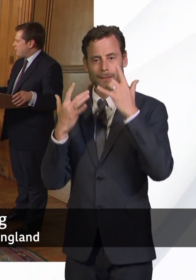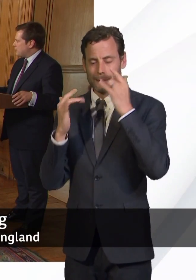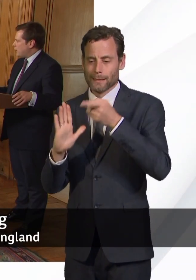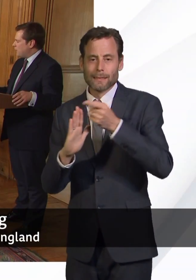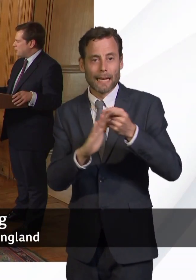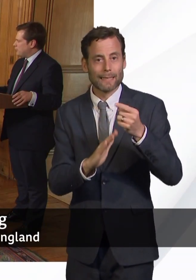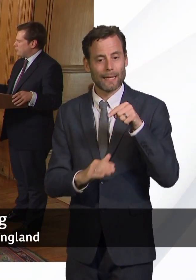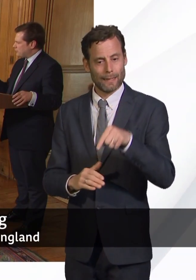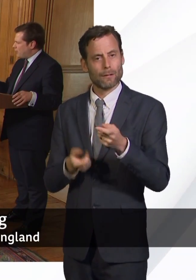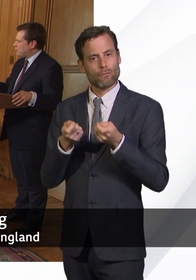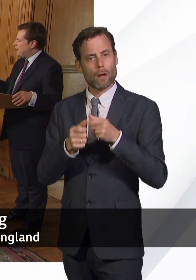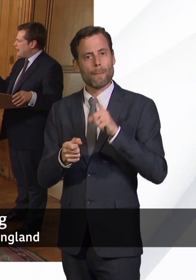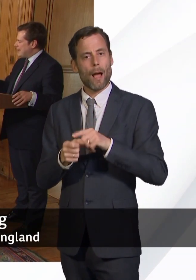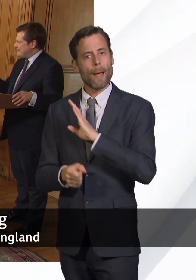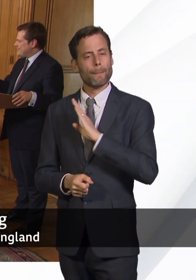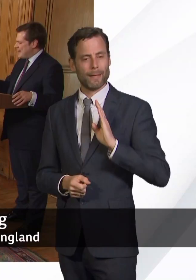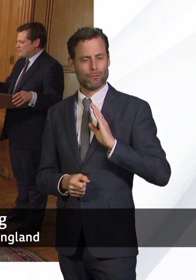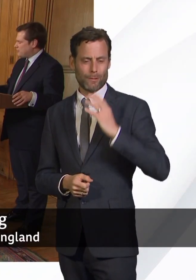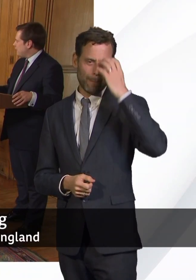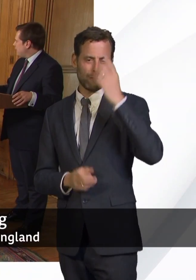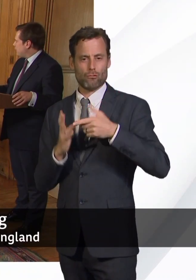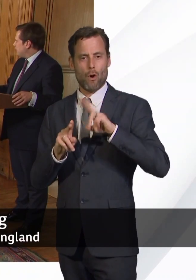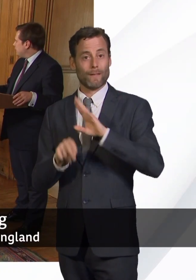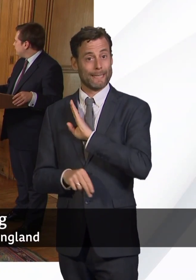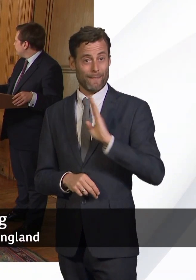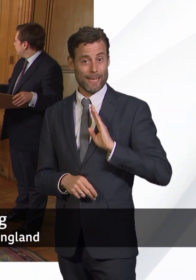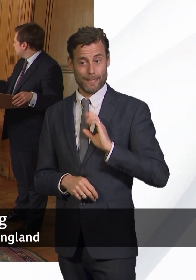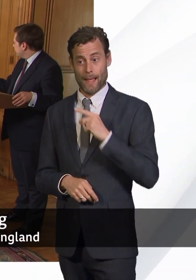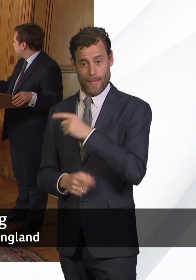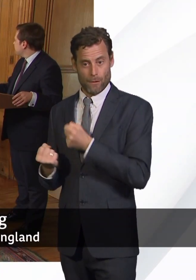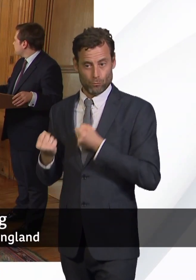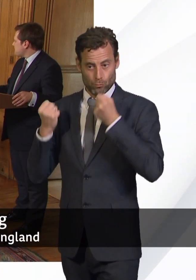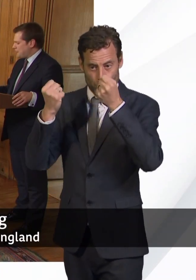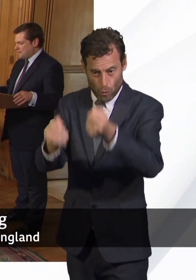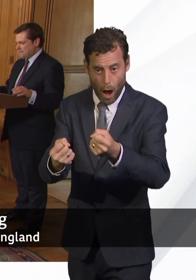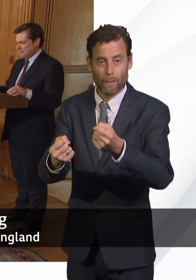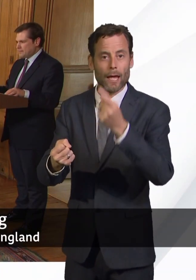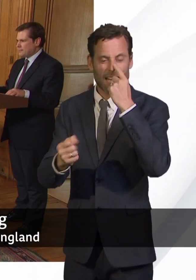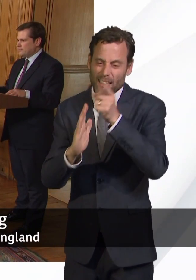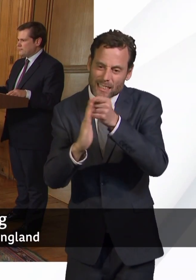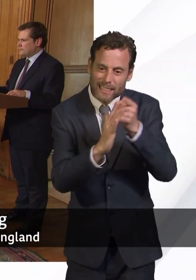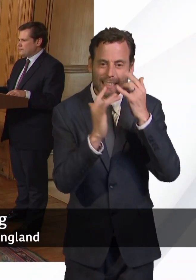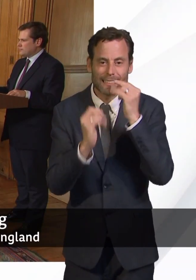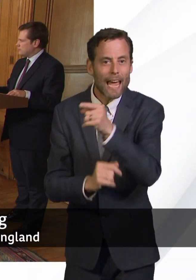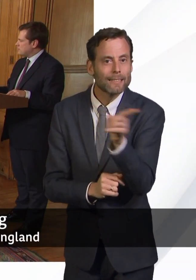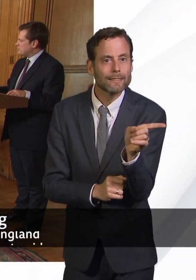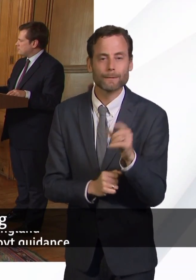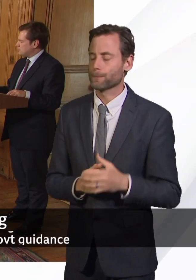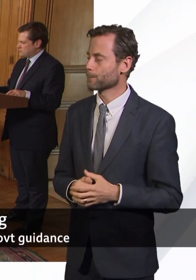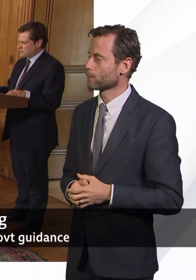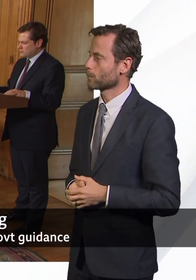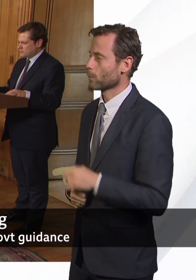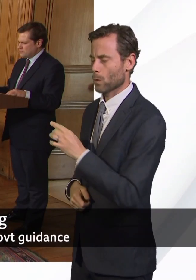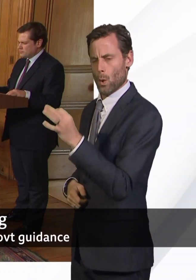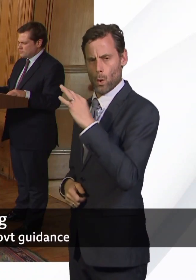cases to their own car parks, so that the staff are getting the tests that they need. Jenny. Thank you. So you ask a very important question